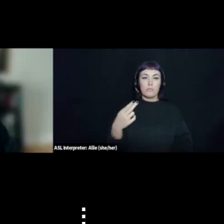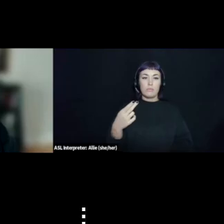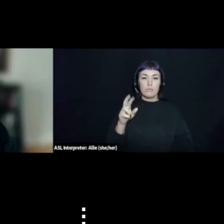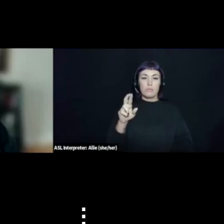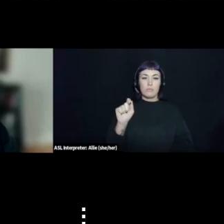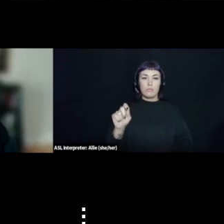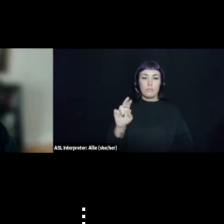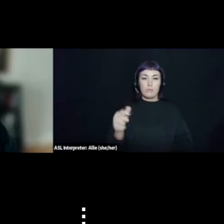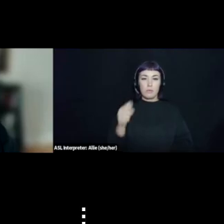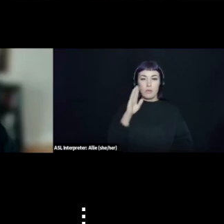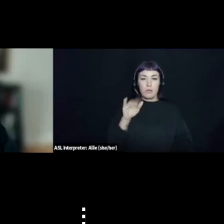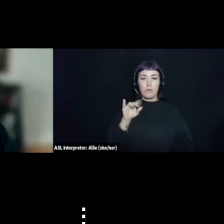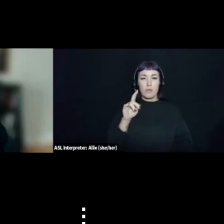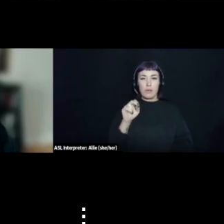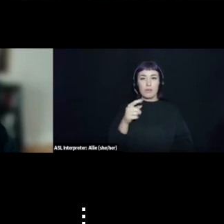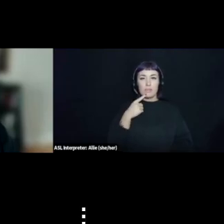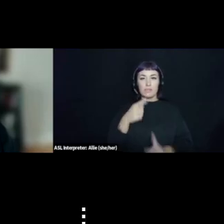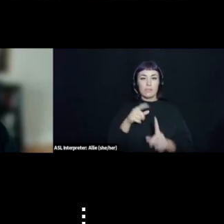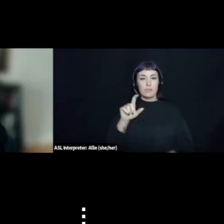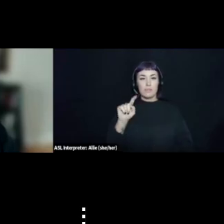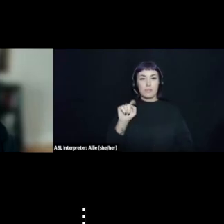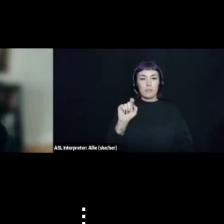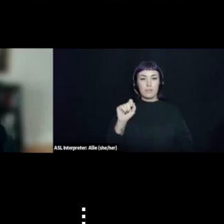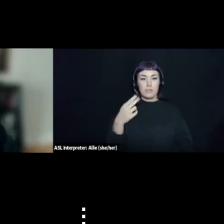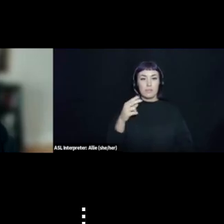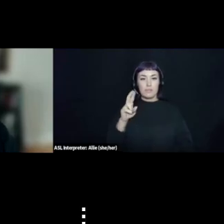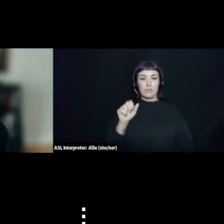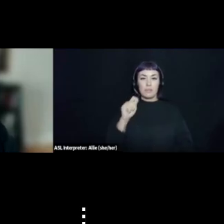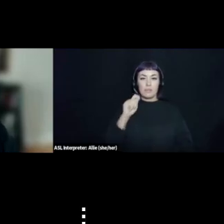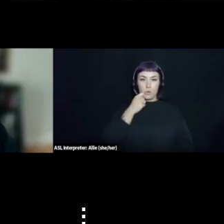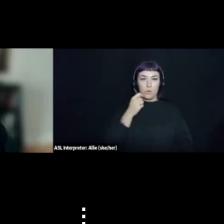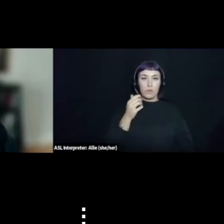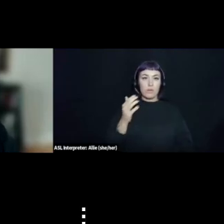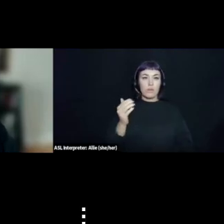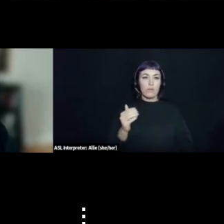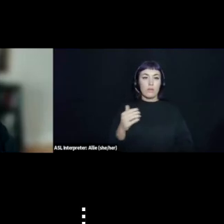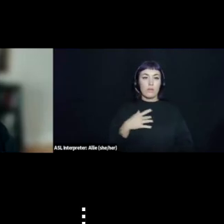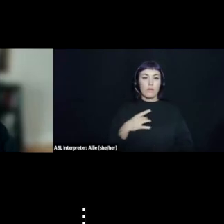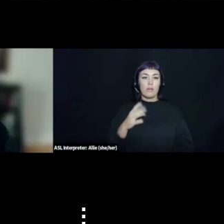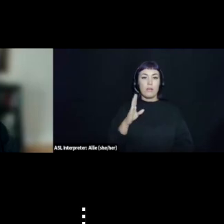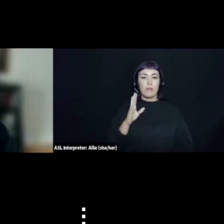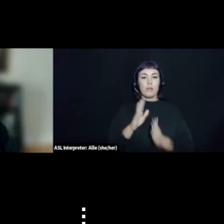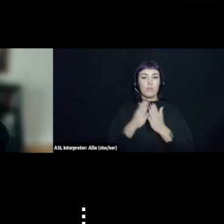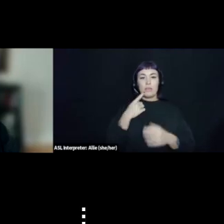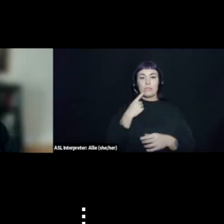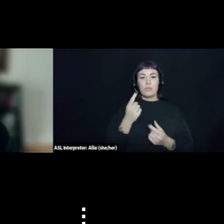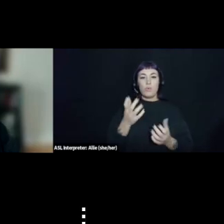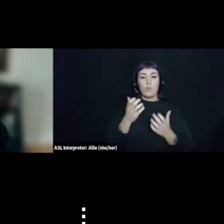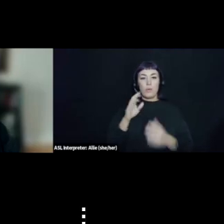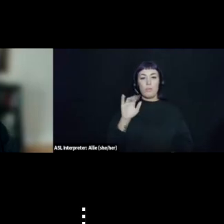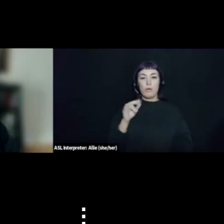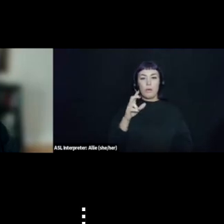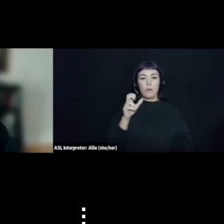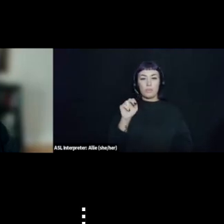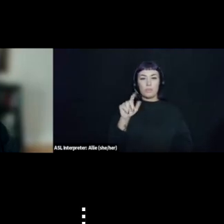Tashra.org. I know, Aiden, it says you're from Tashra, so cool. I like the book Tell Me What You Want by Justin